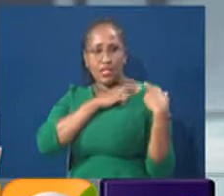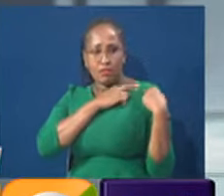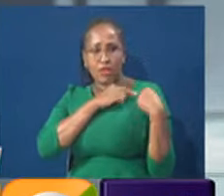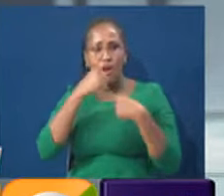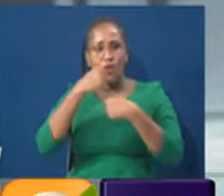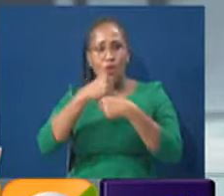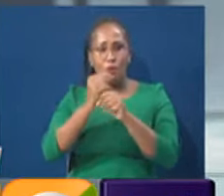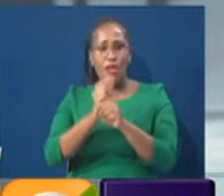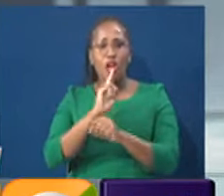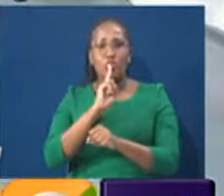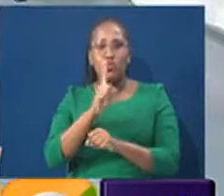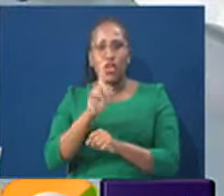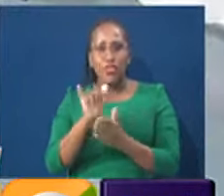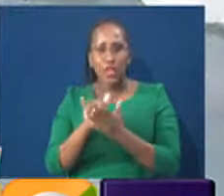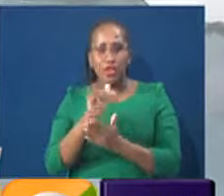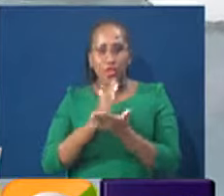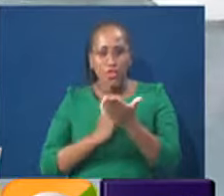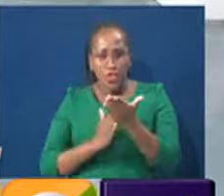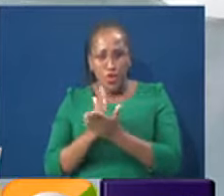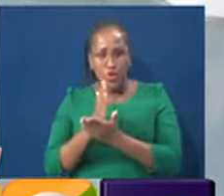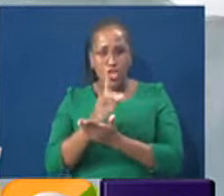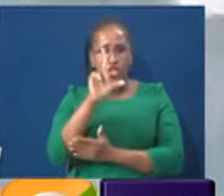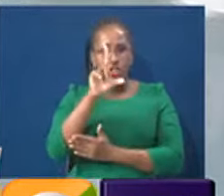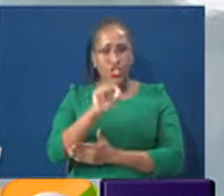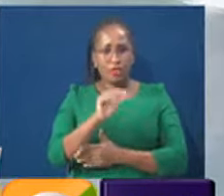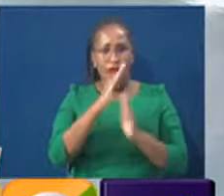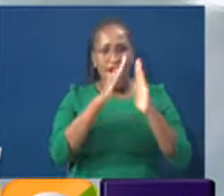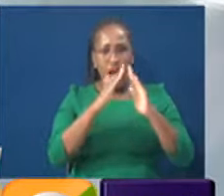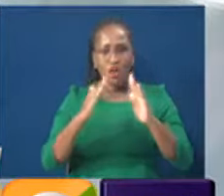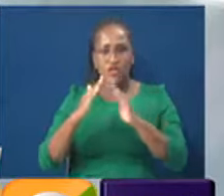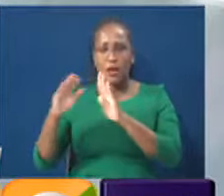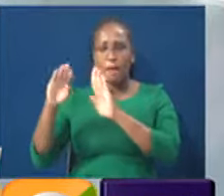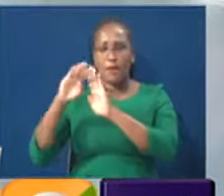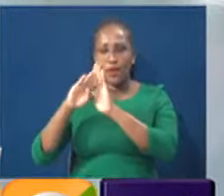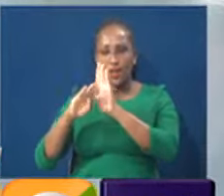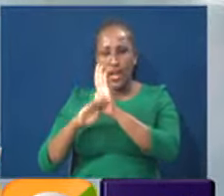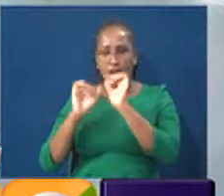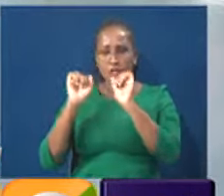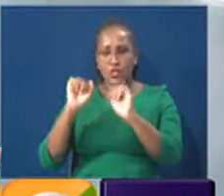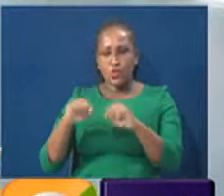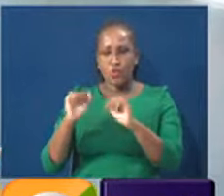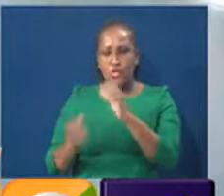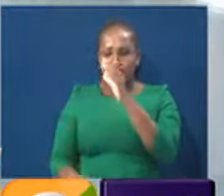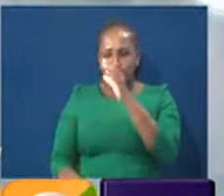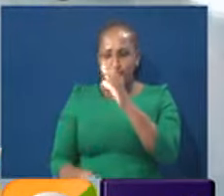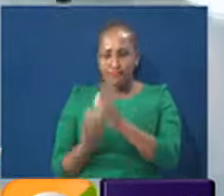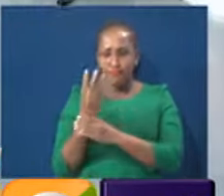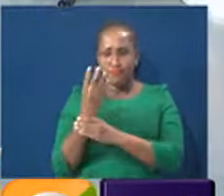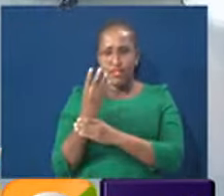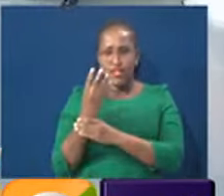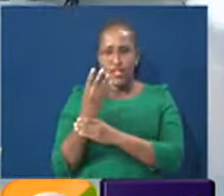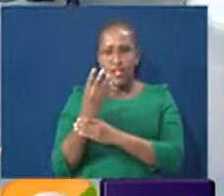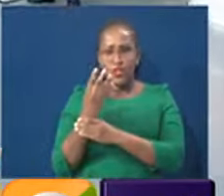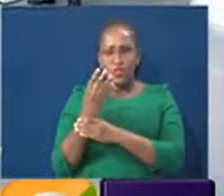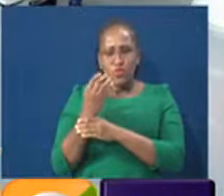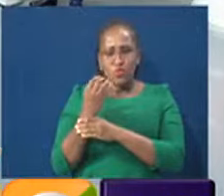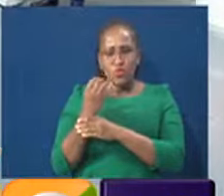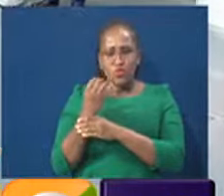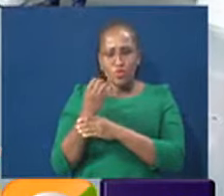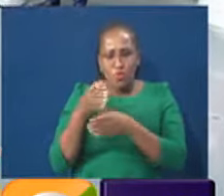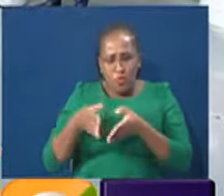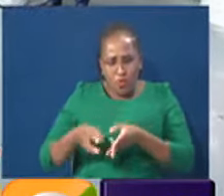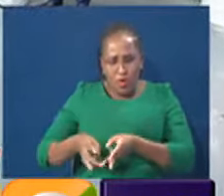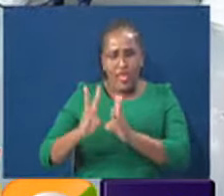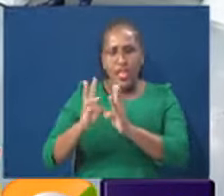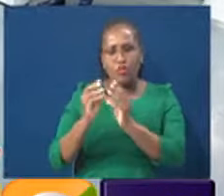sure that through affordable housing program. Right. Yes, we come up and fill that that